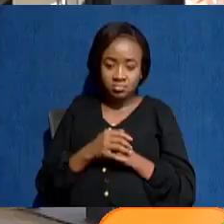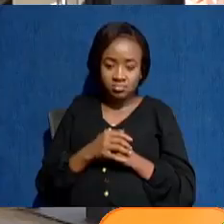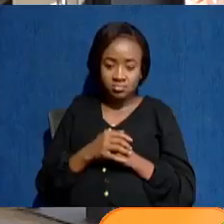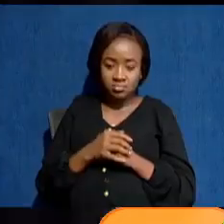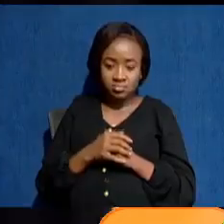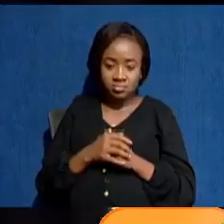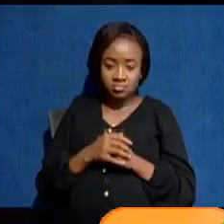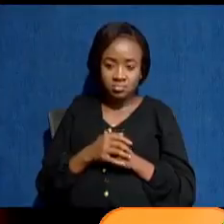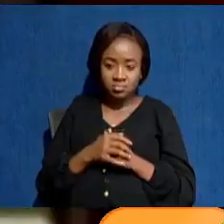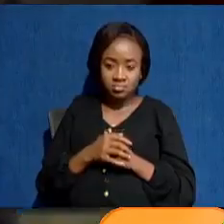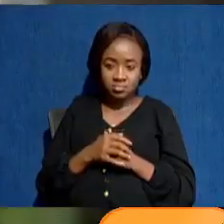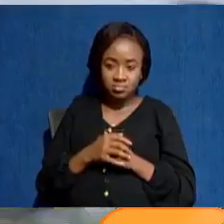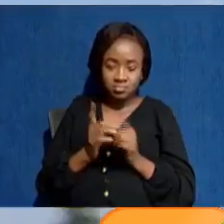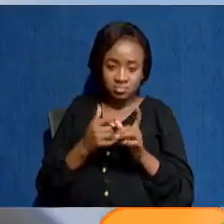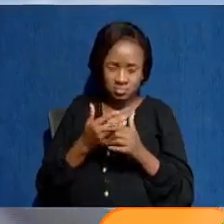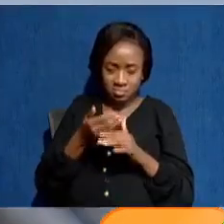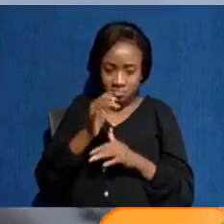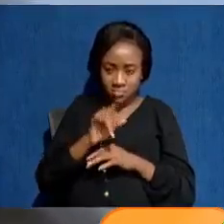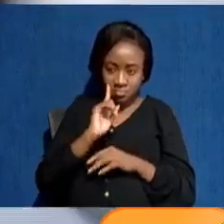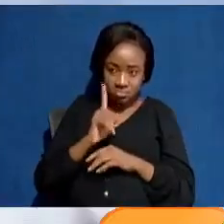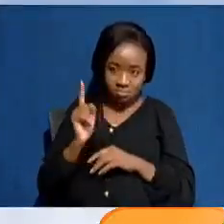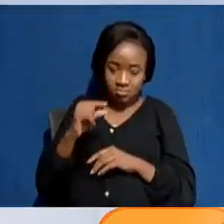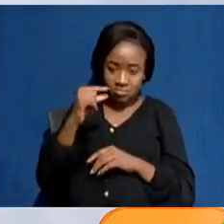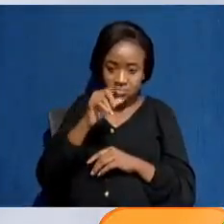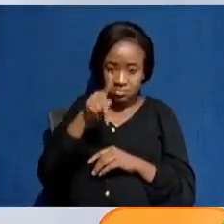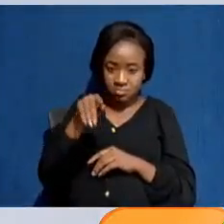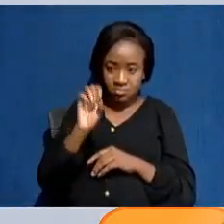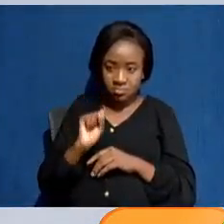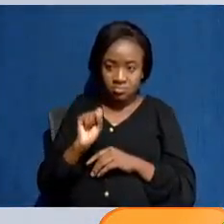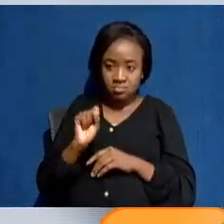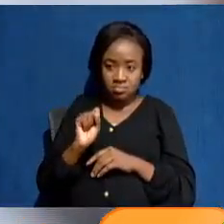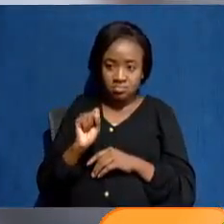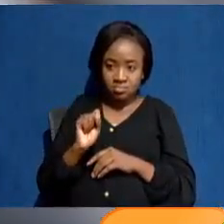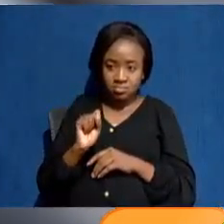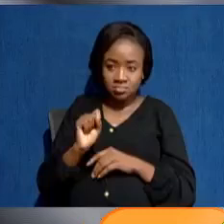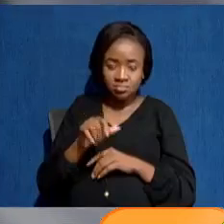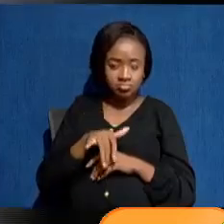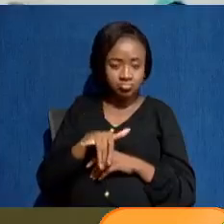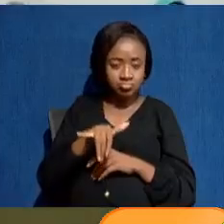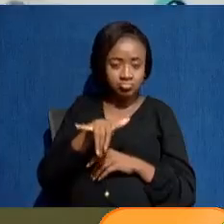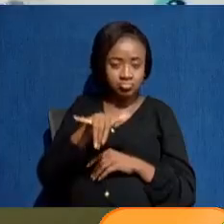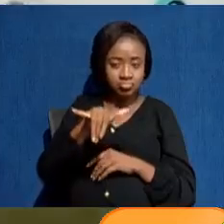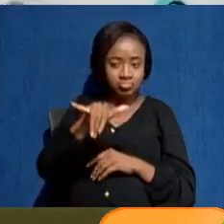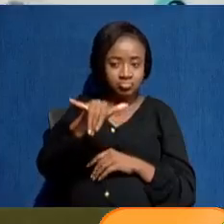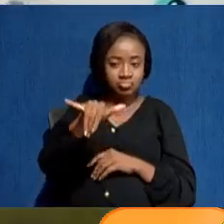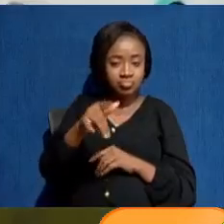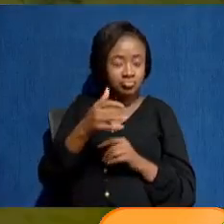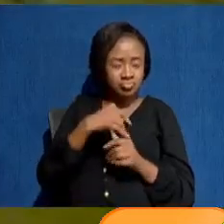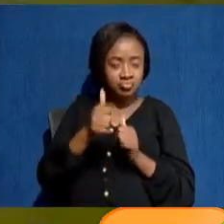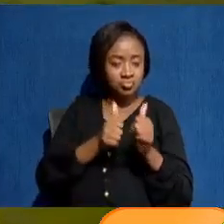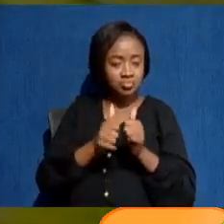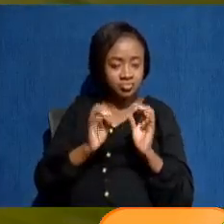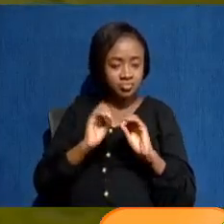then the launch. Guided by GPS and artificial intelligence, the drone flies autonomously. No pilot